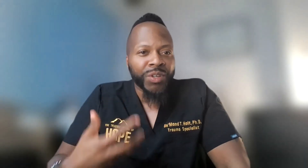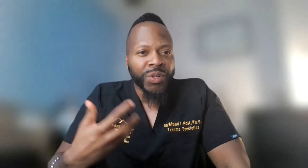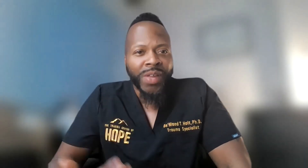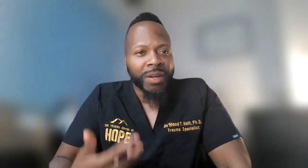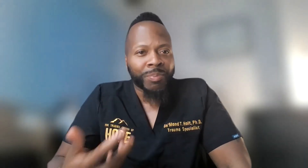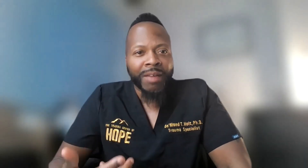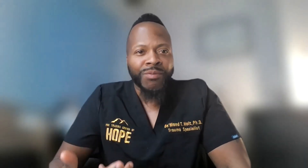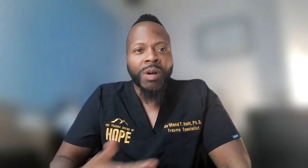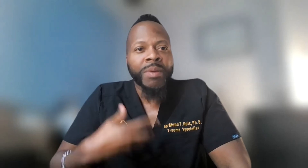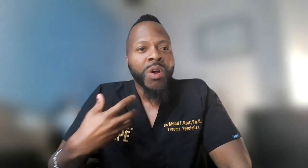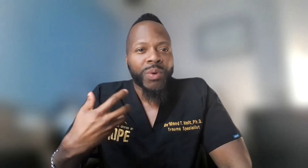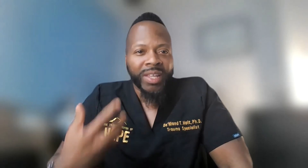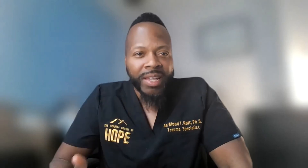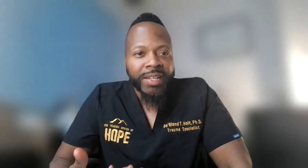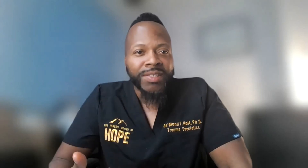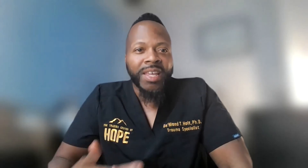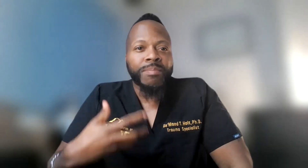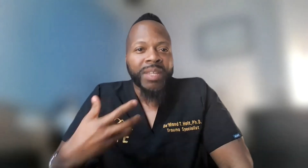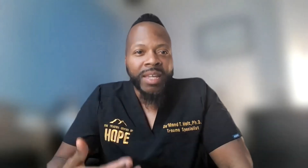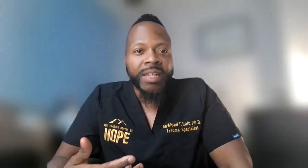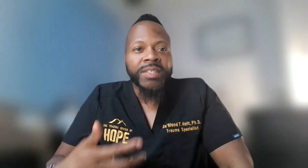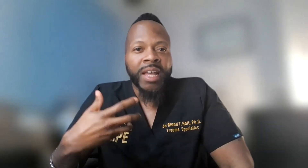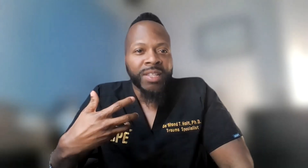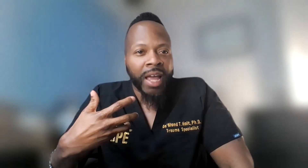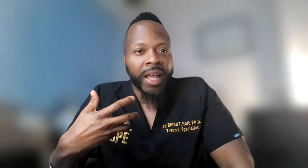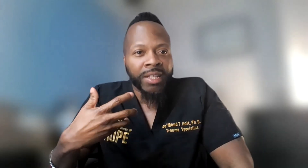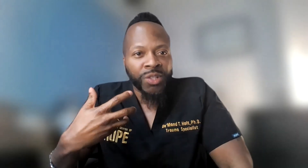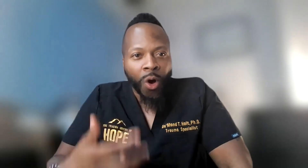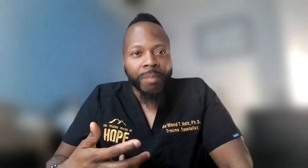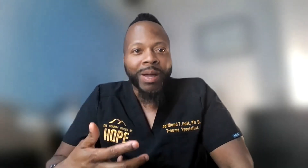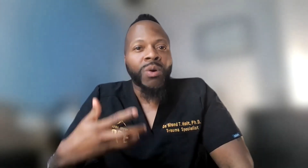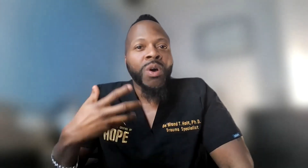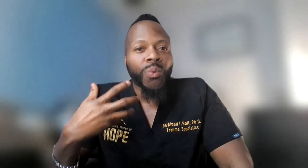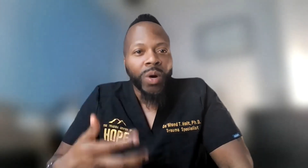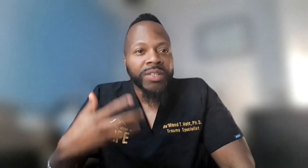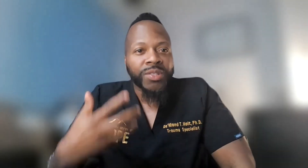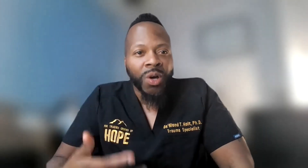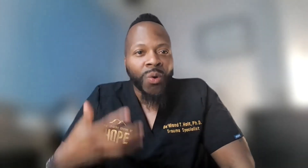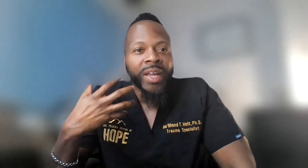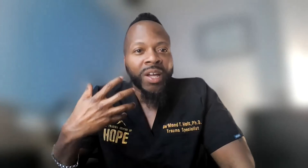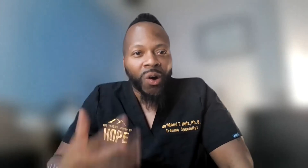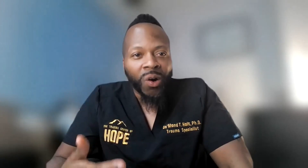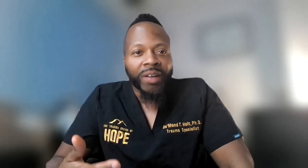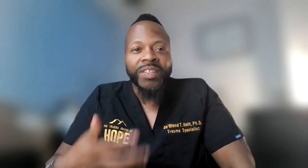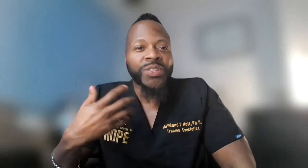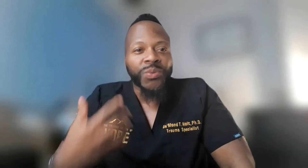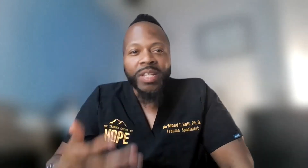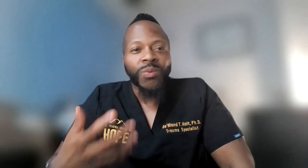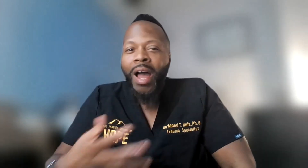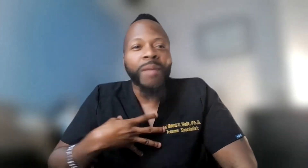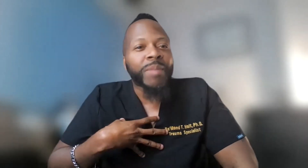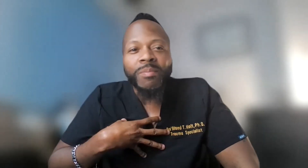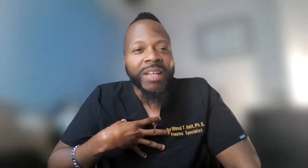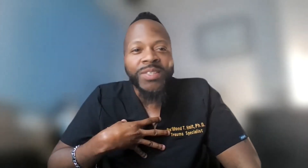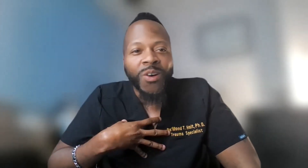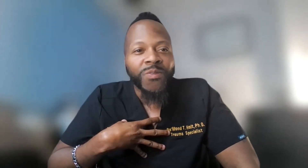conversations. We have to create a platform where kids can be kids and talk about what's going on. This is the